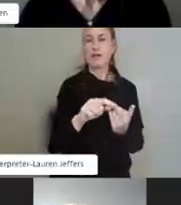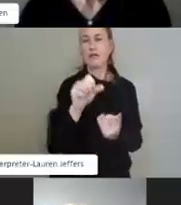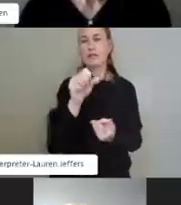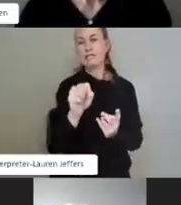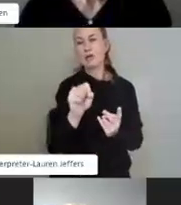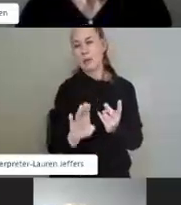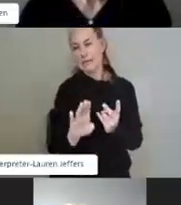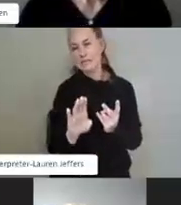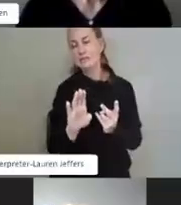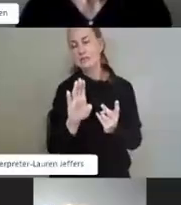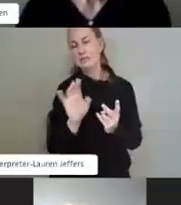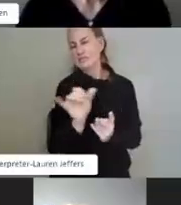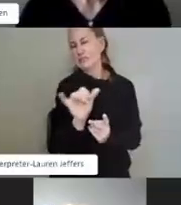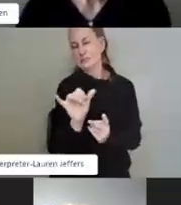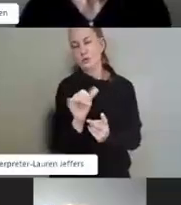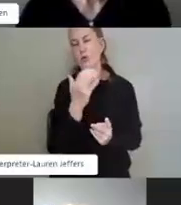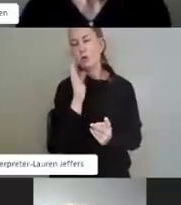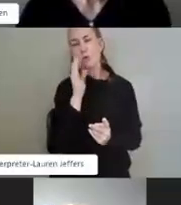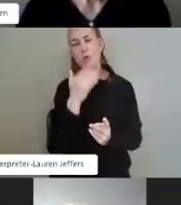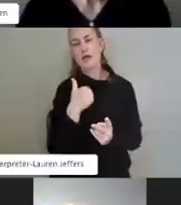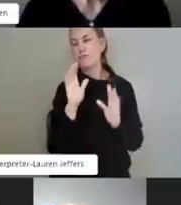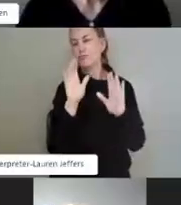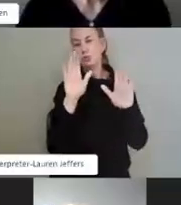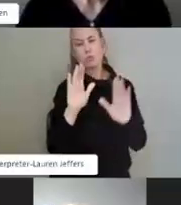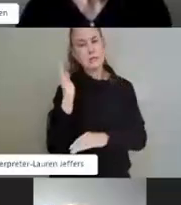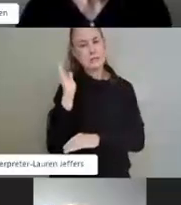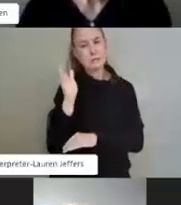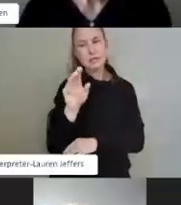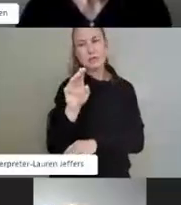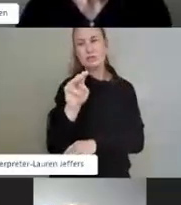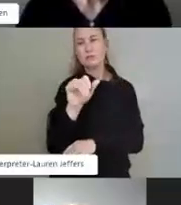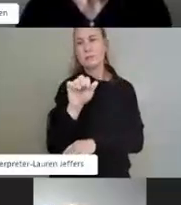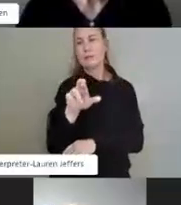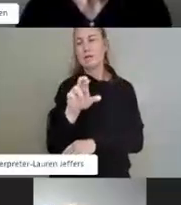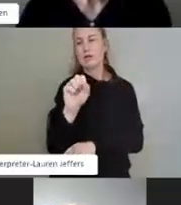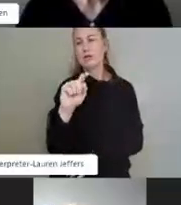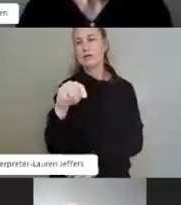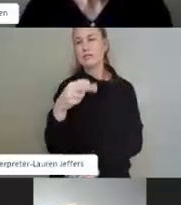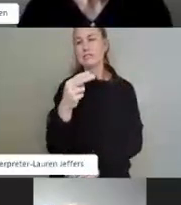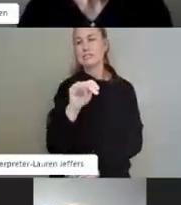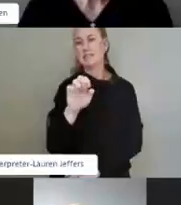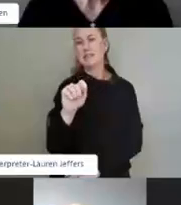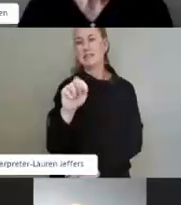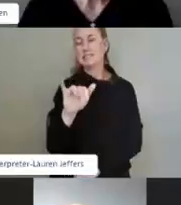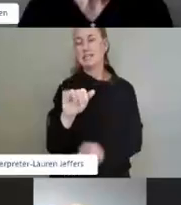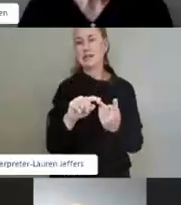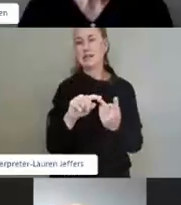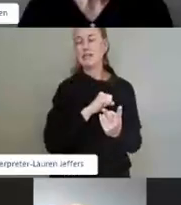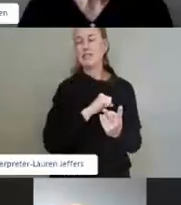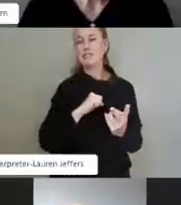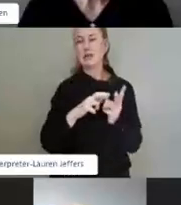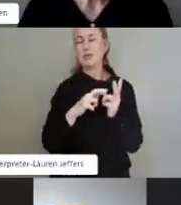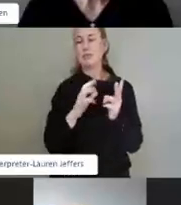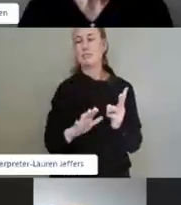Bend. We're going to have some really great speakers for that event. We'll have Mayor Stephanie Terry, State Representative Alex Burton and